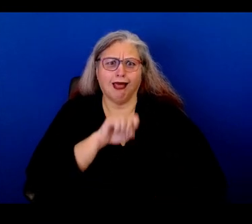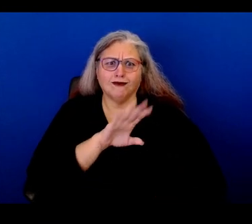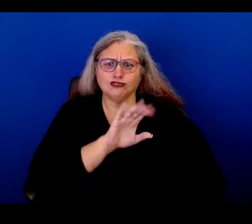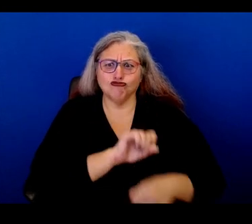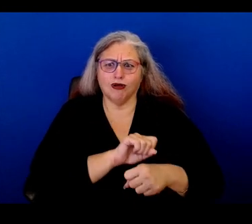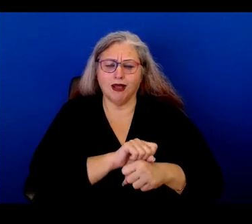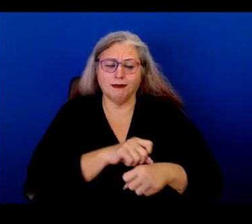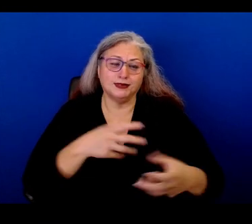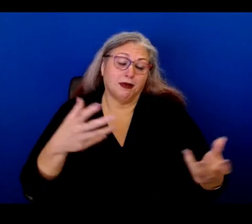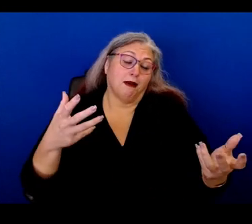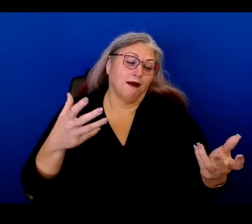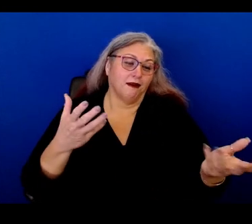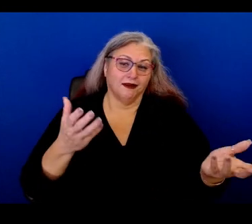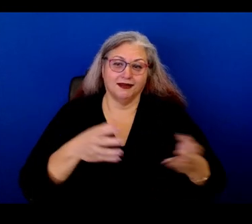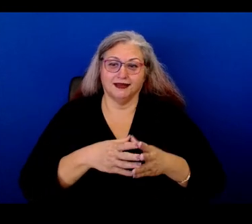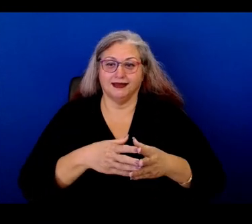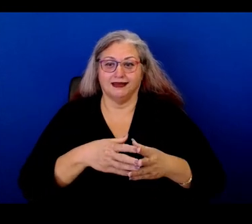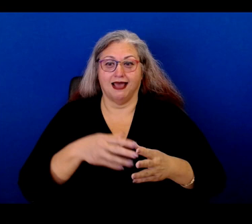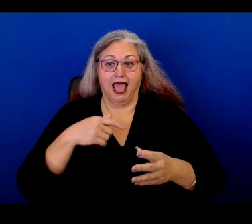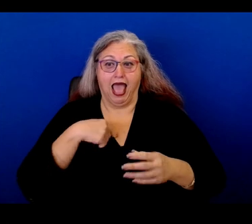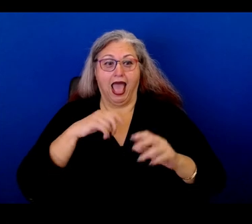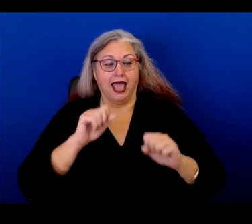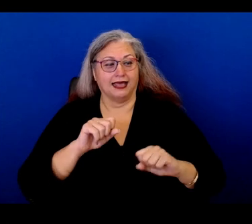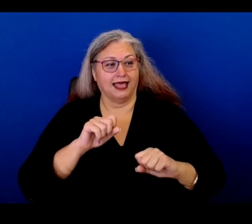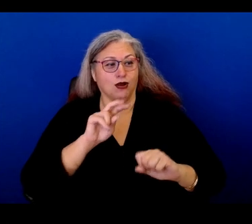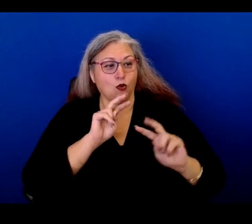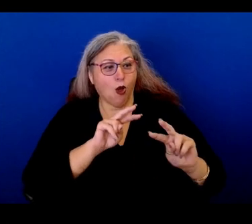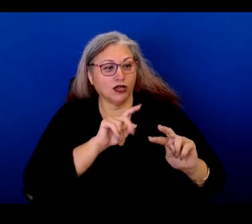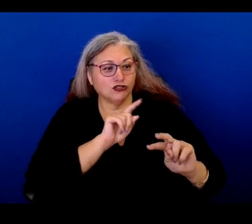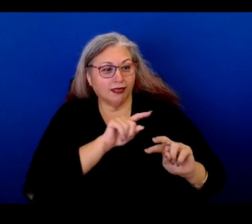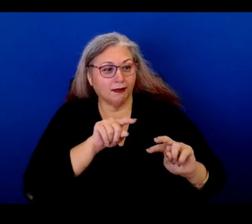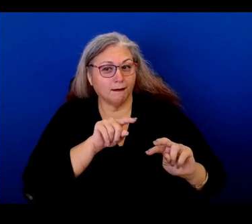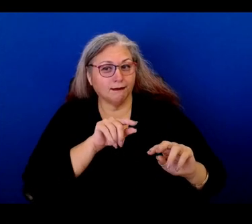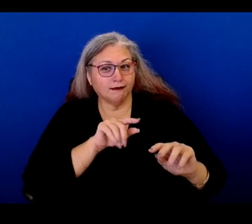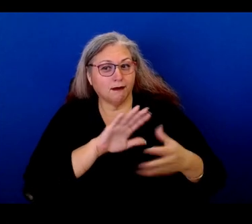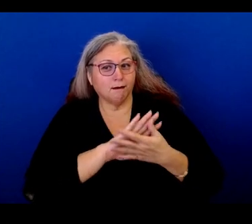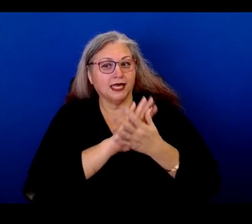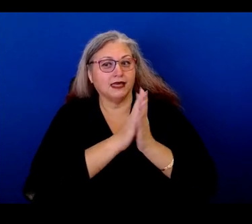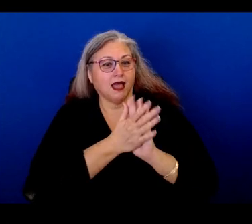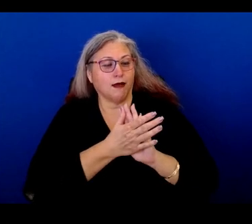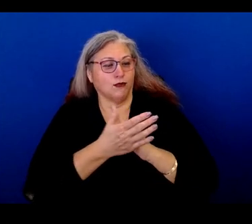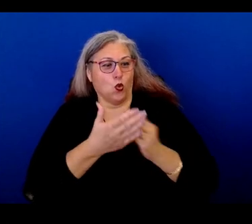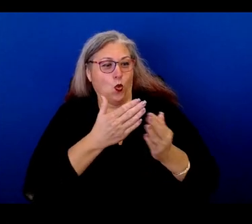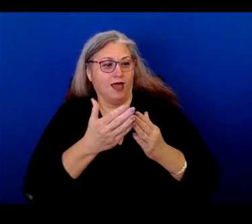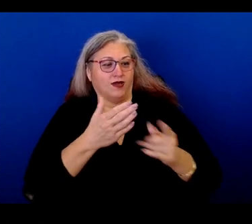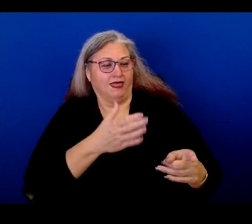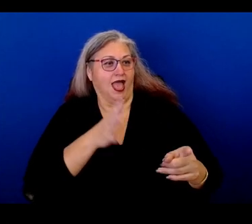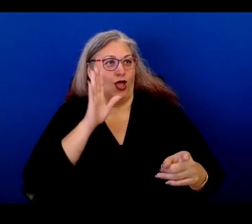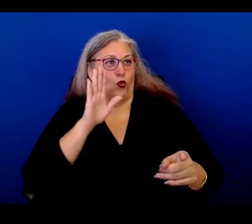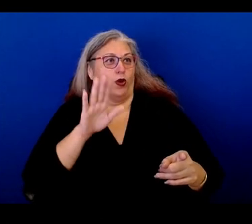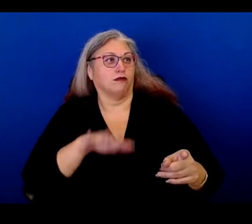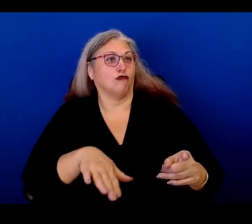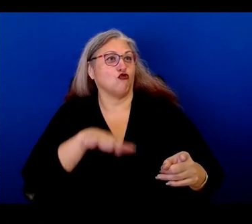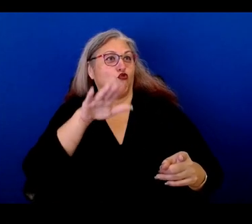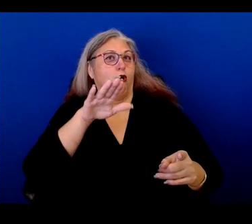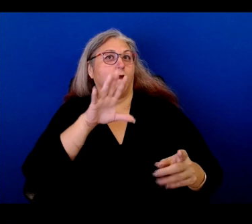it. So, you know, it's like I get to watch them become like who they're going to be